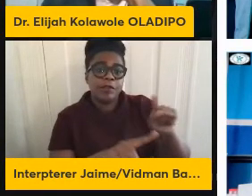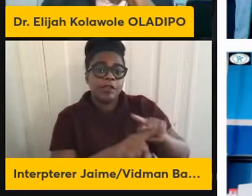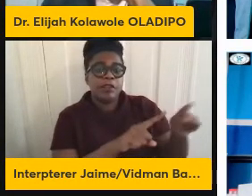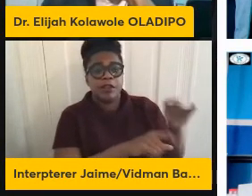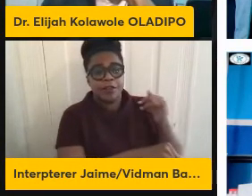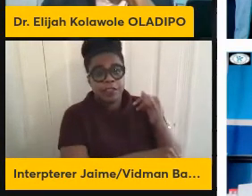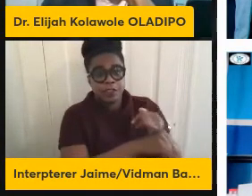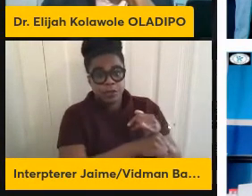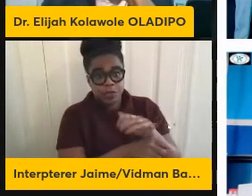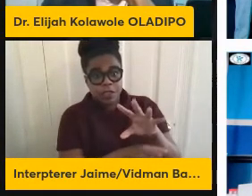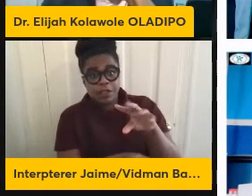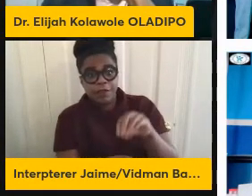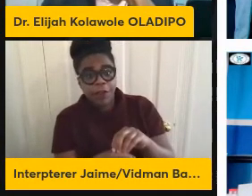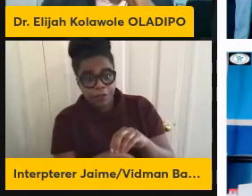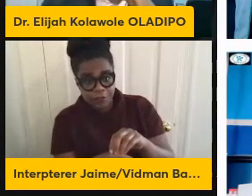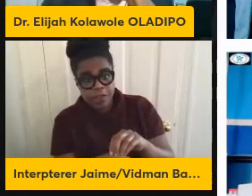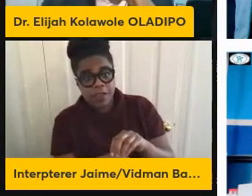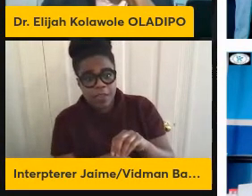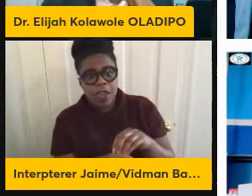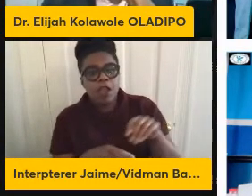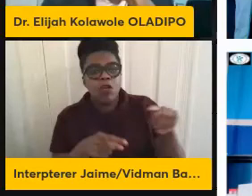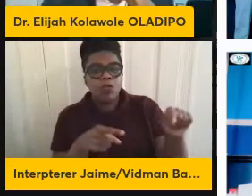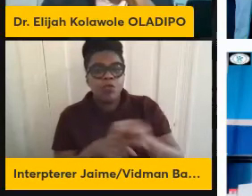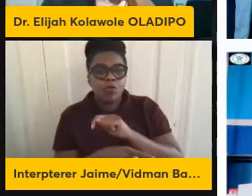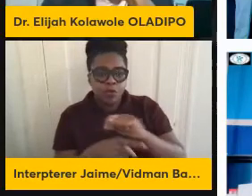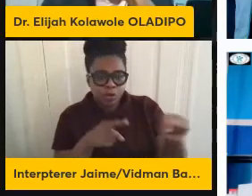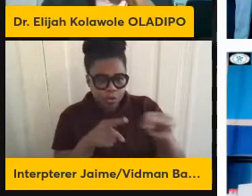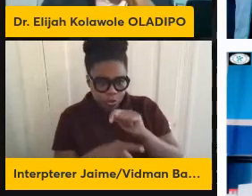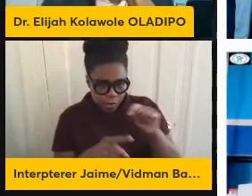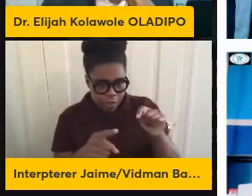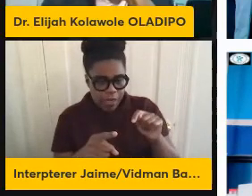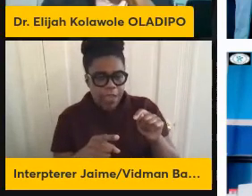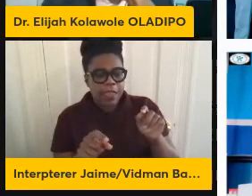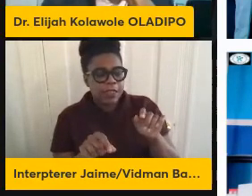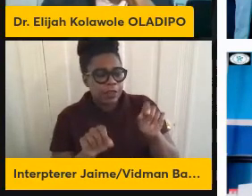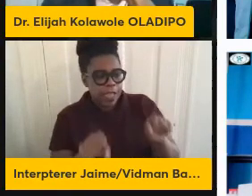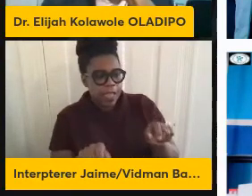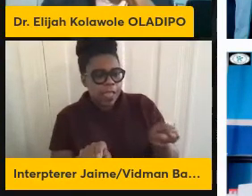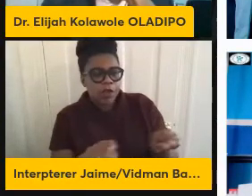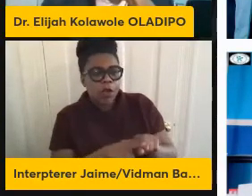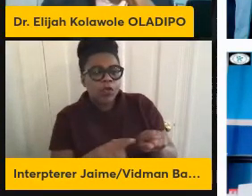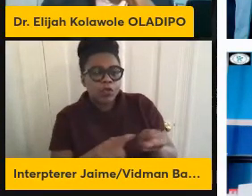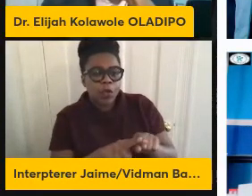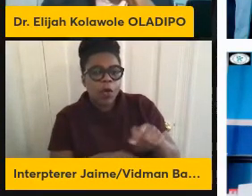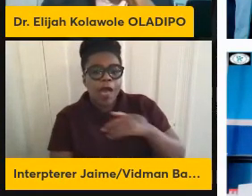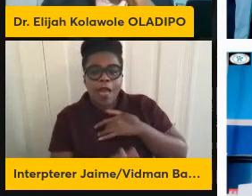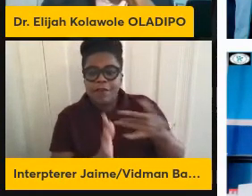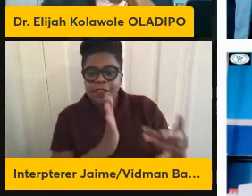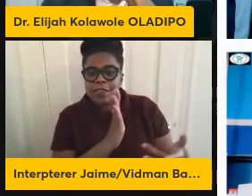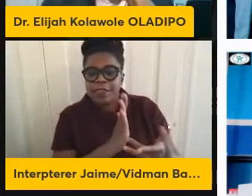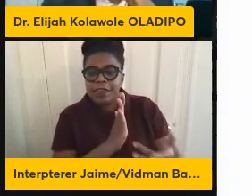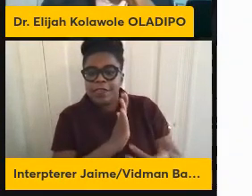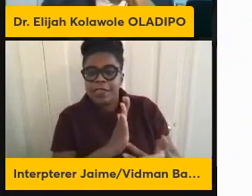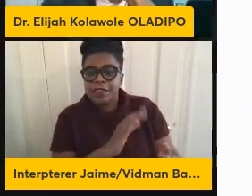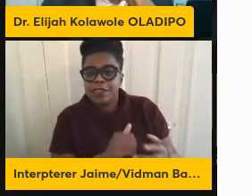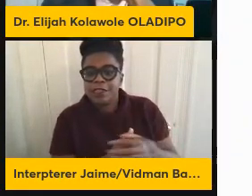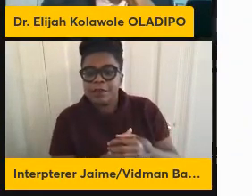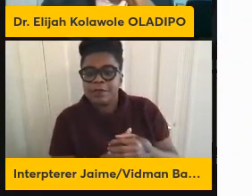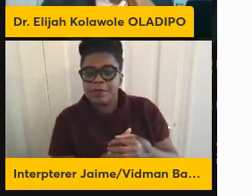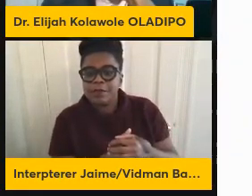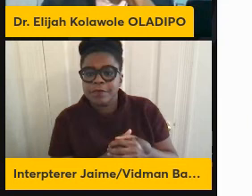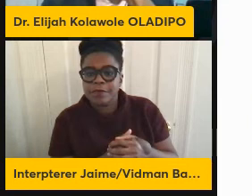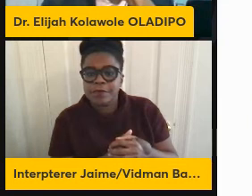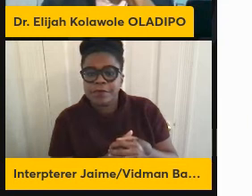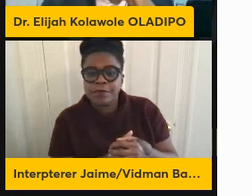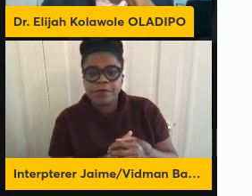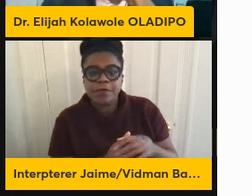of this team that we are training up, so that they also we have know about the technology so far. Then what are